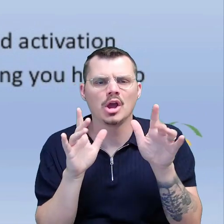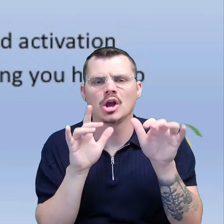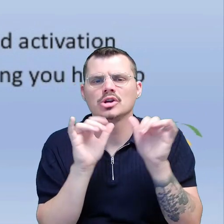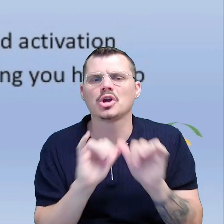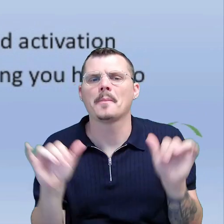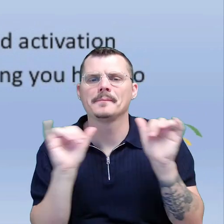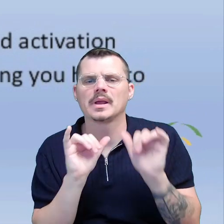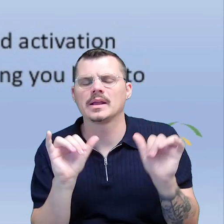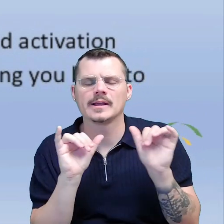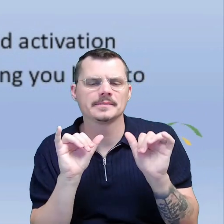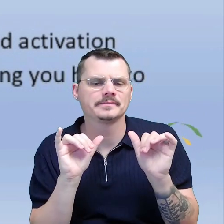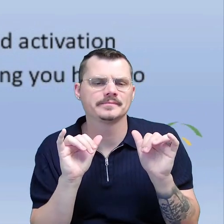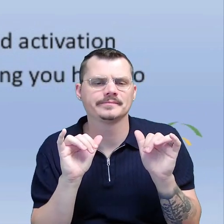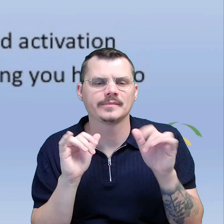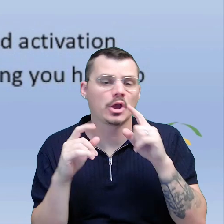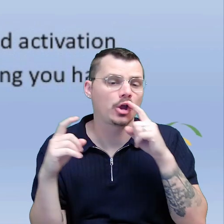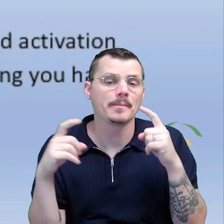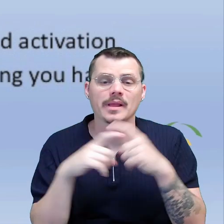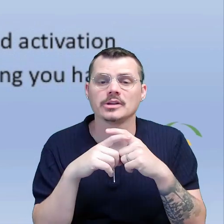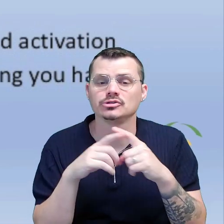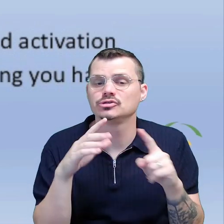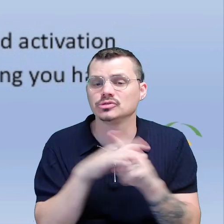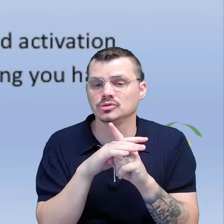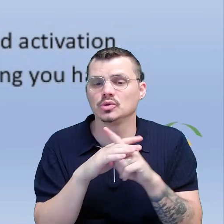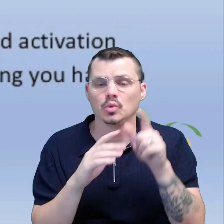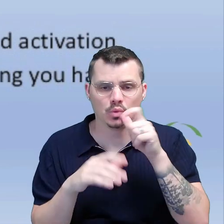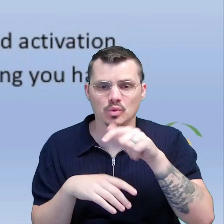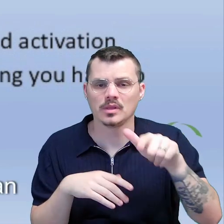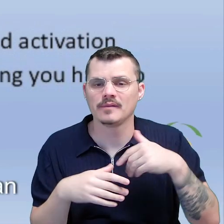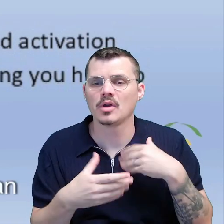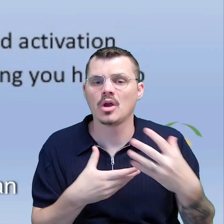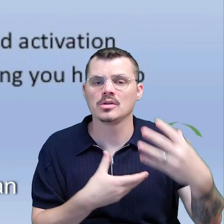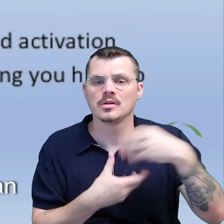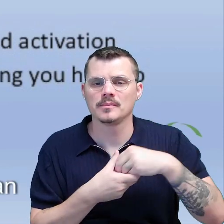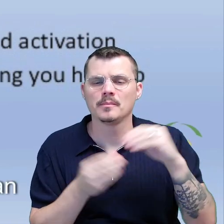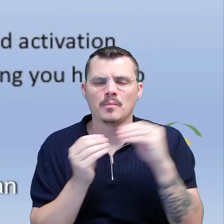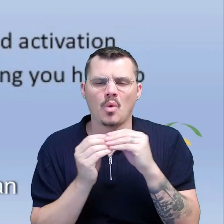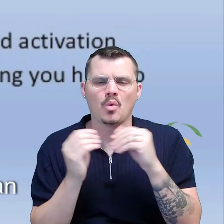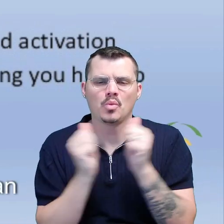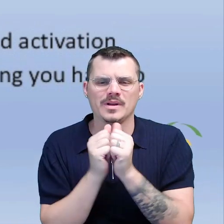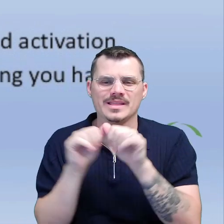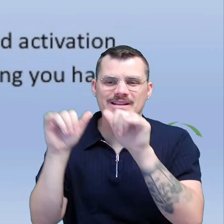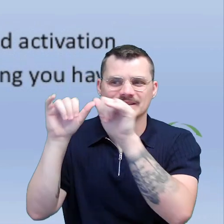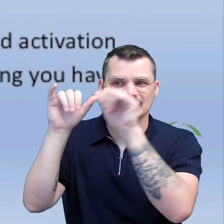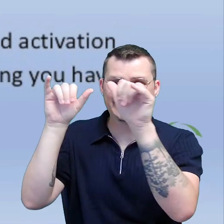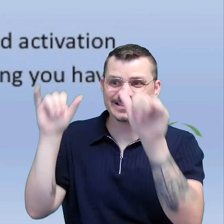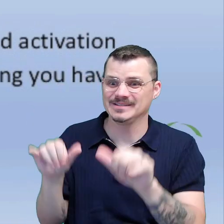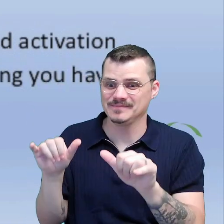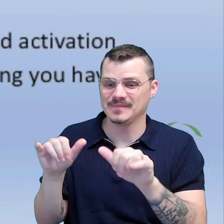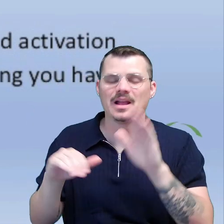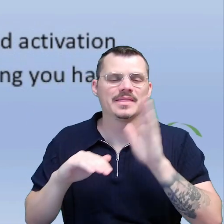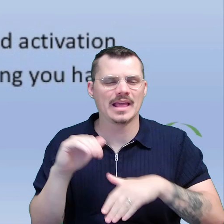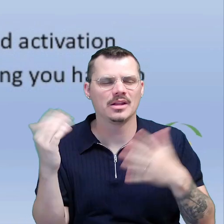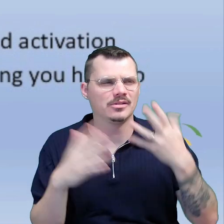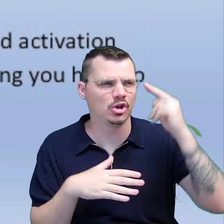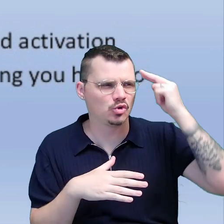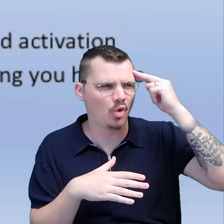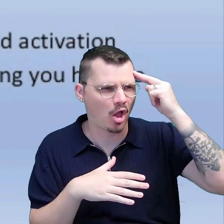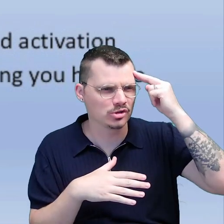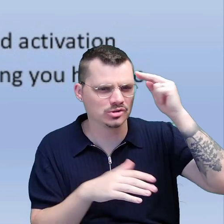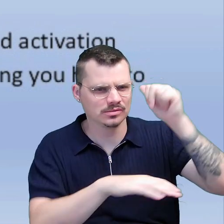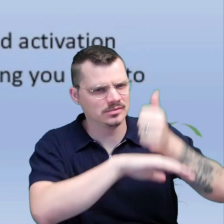common complications for people with autism that have more to do with the system than they have to do with